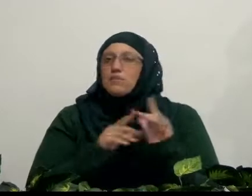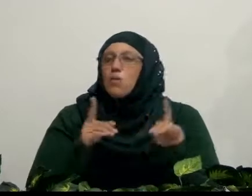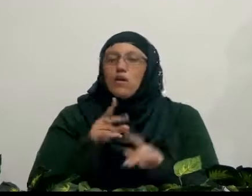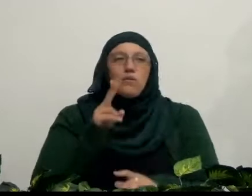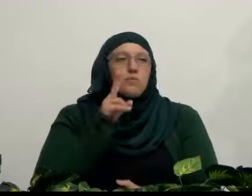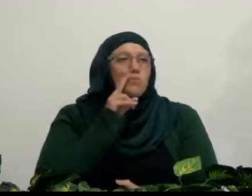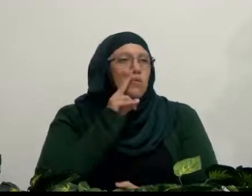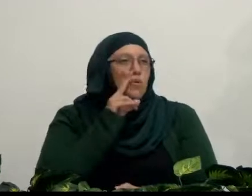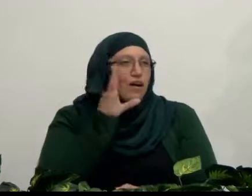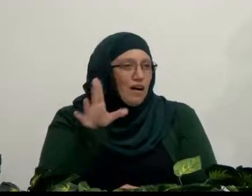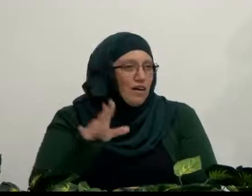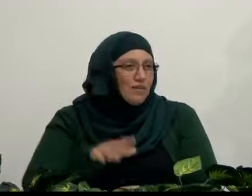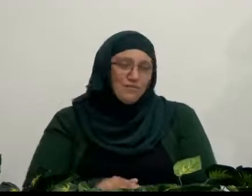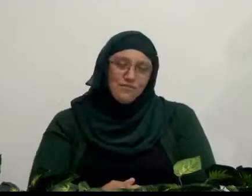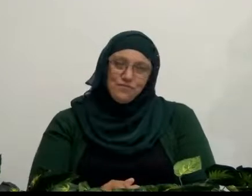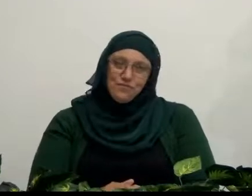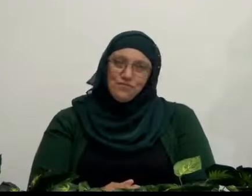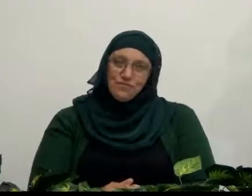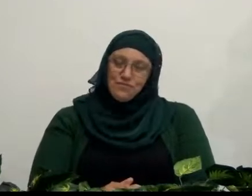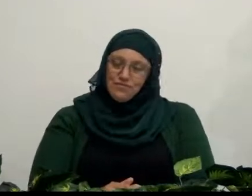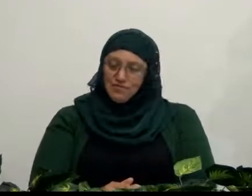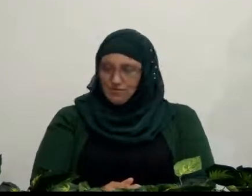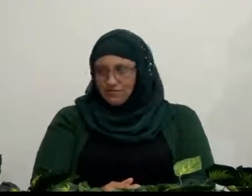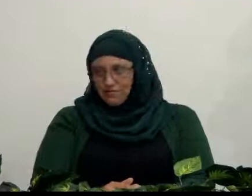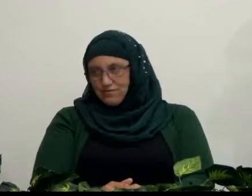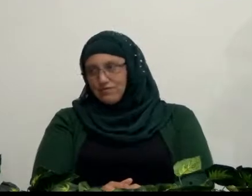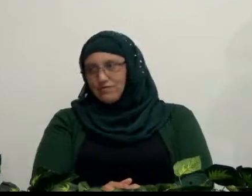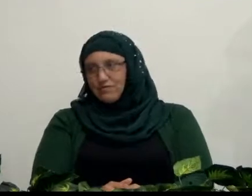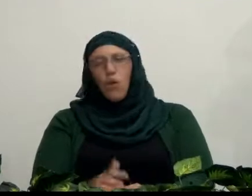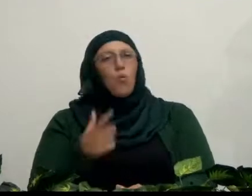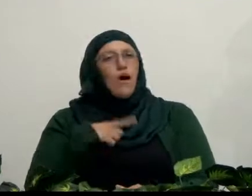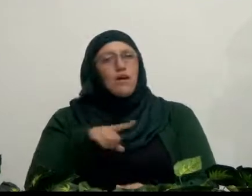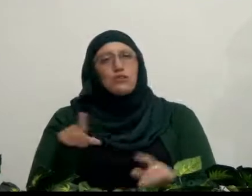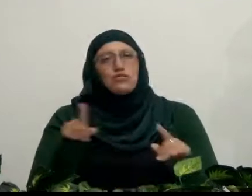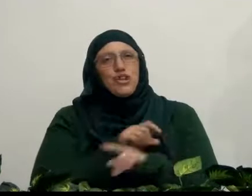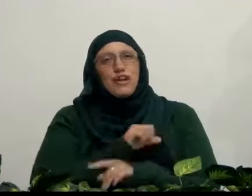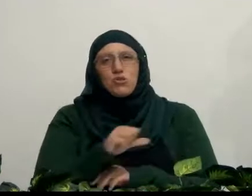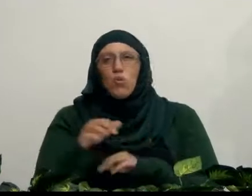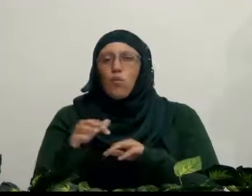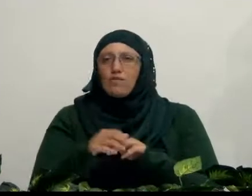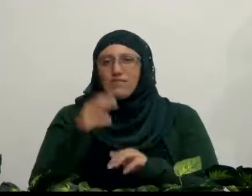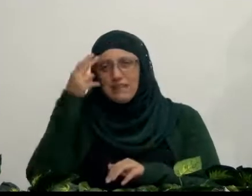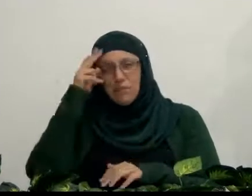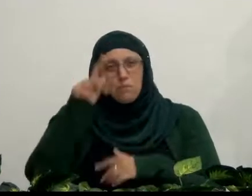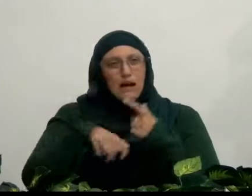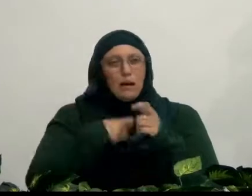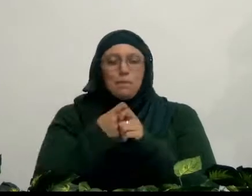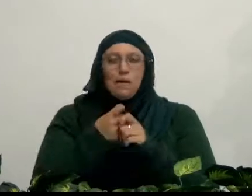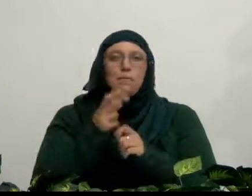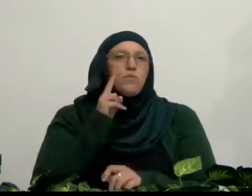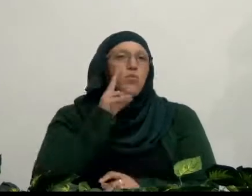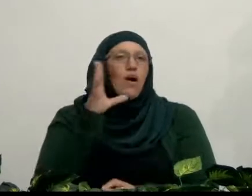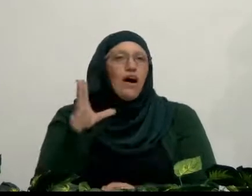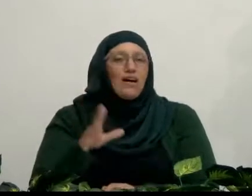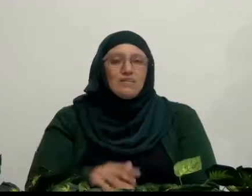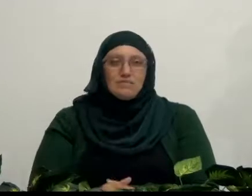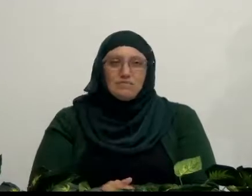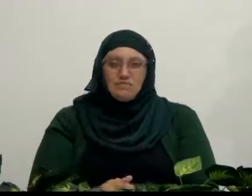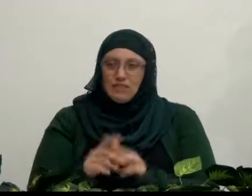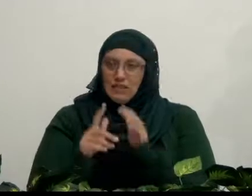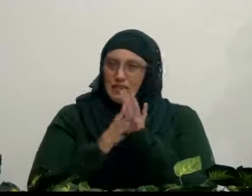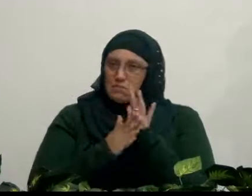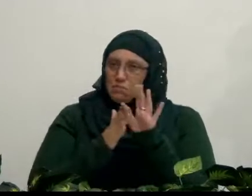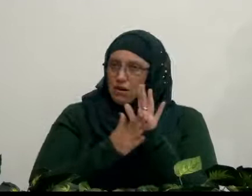Okay, the Imam was asked, Aga, why you changed the name of your wife to Salil? Imam Hadi alayhi salam says